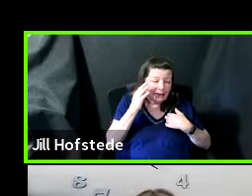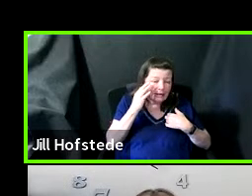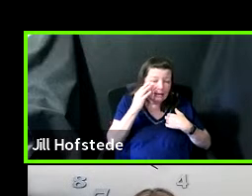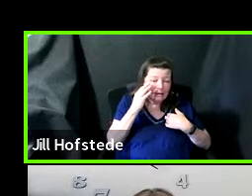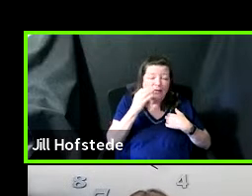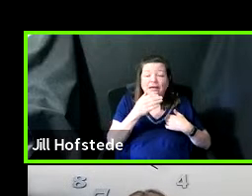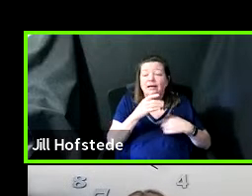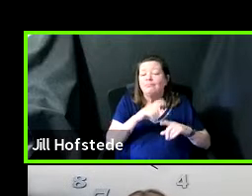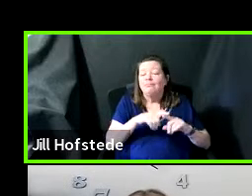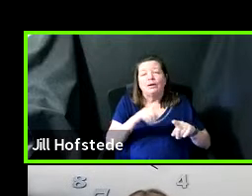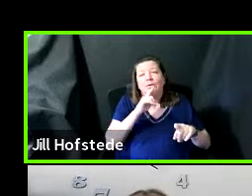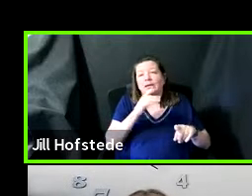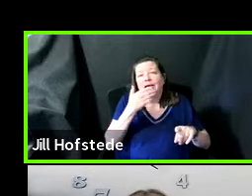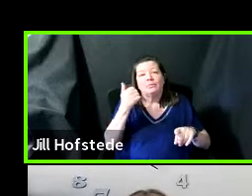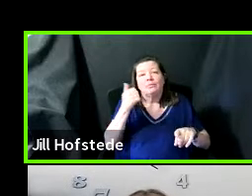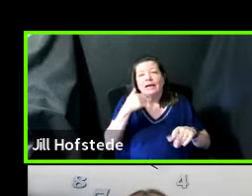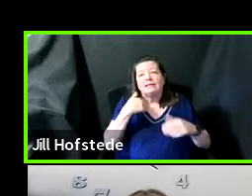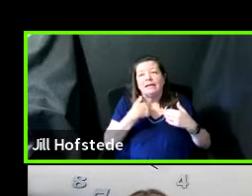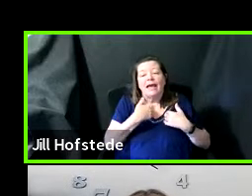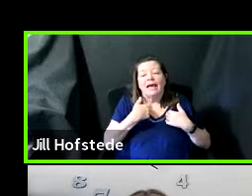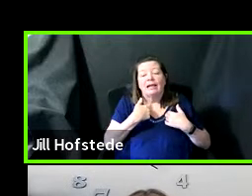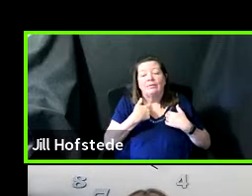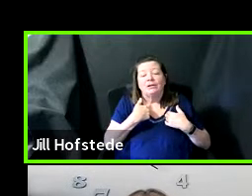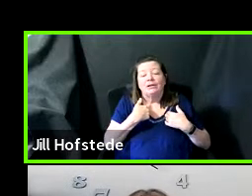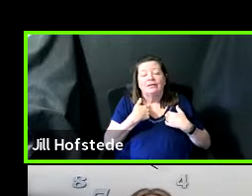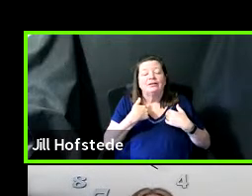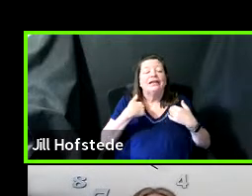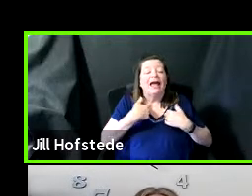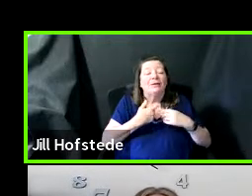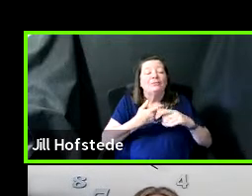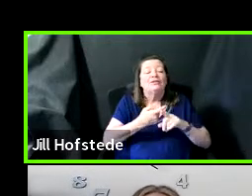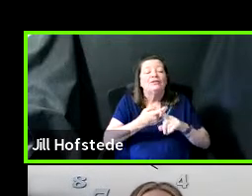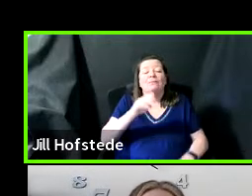best animal is Animal from the Muppet Show.